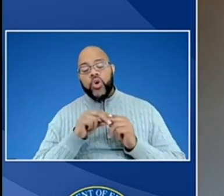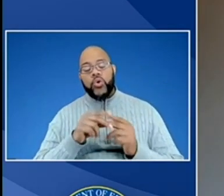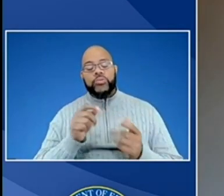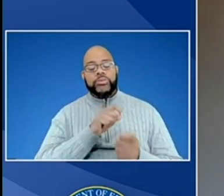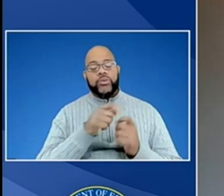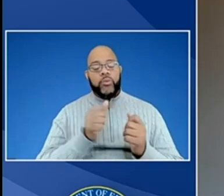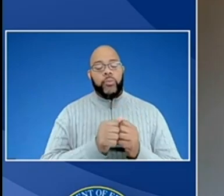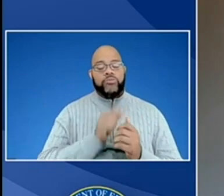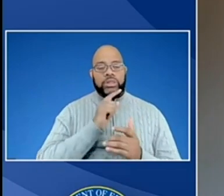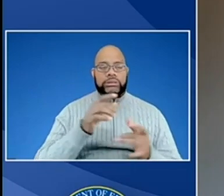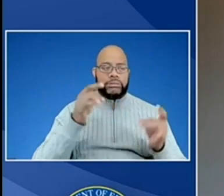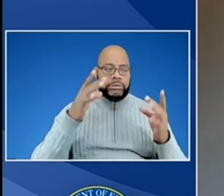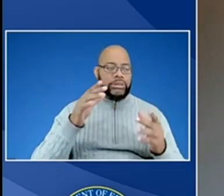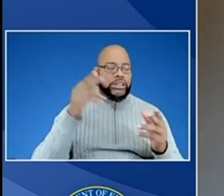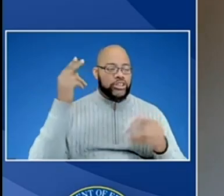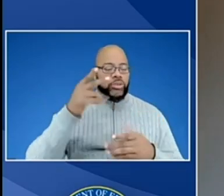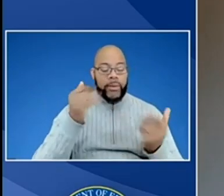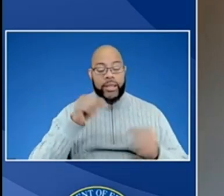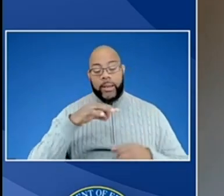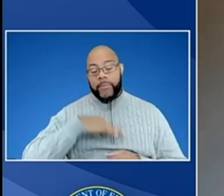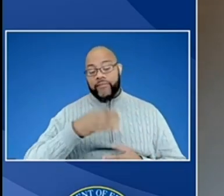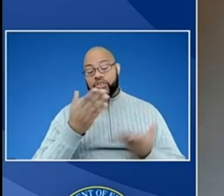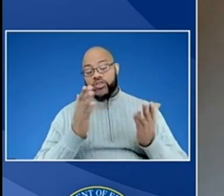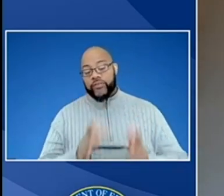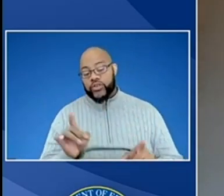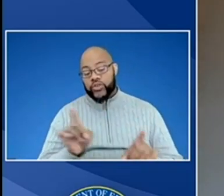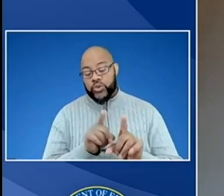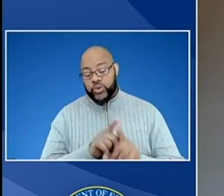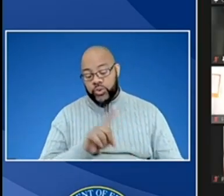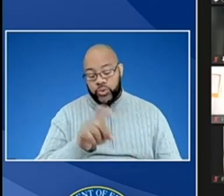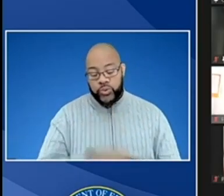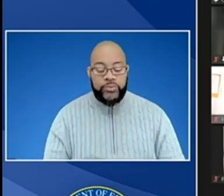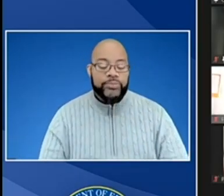messy history, might actually benefit servicers as well.